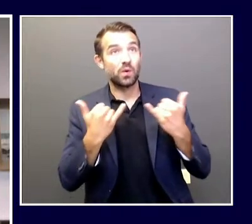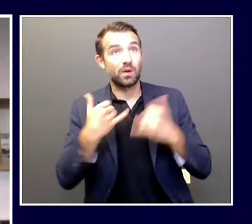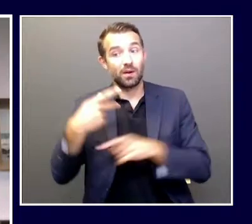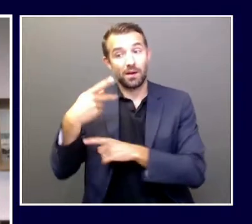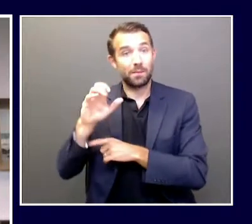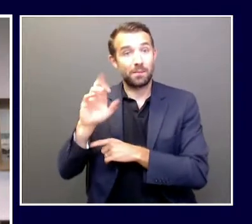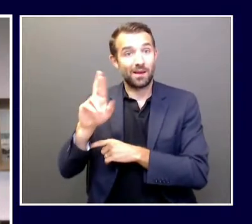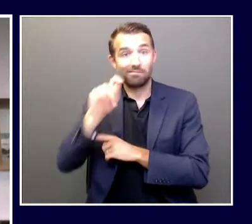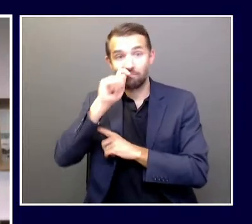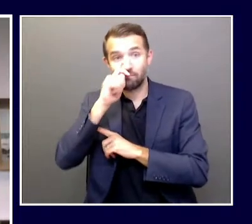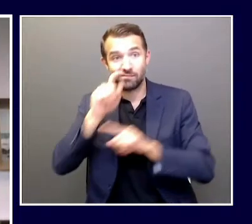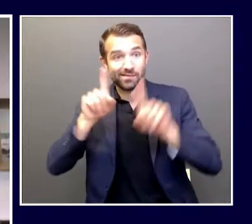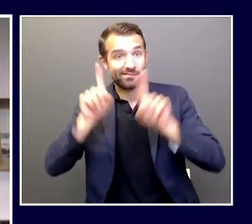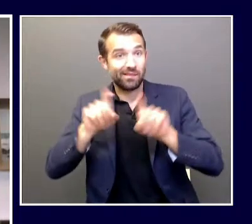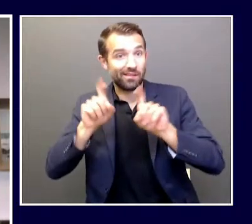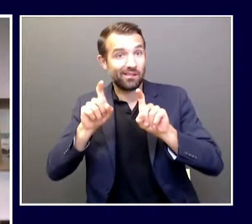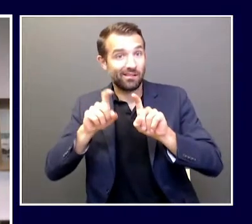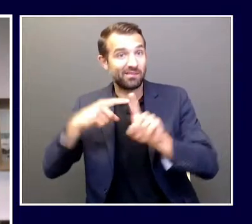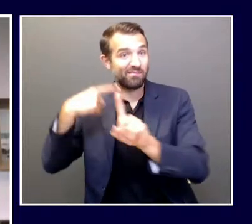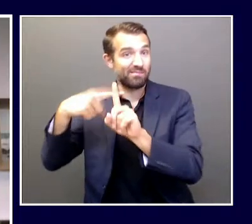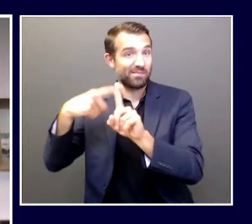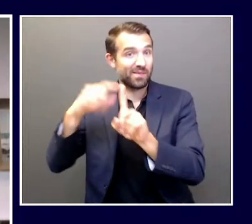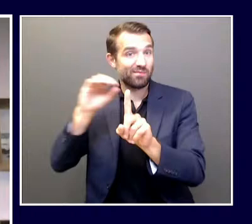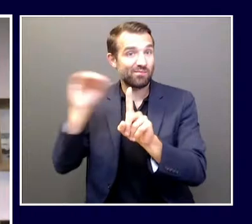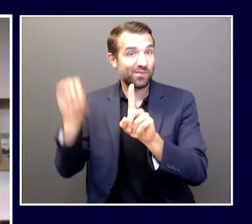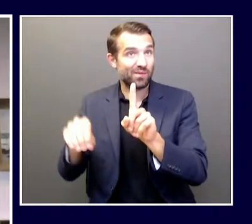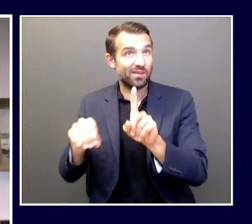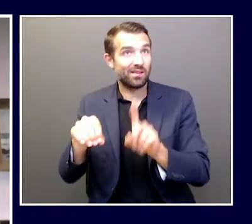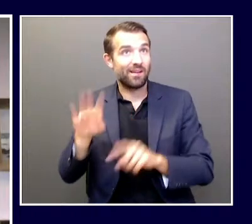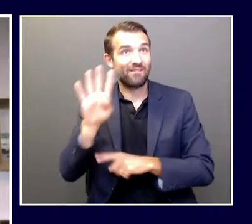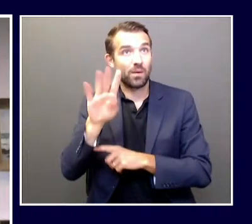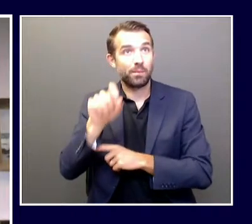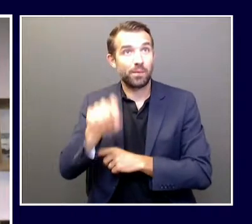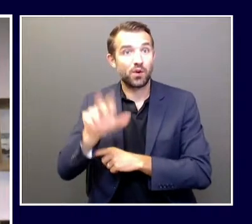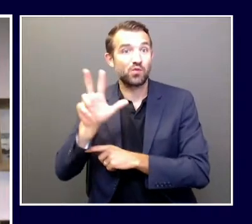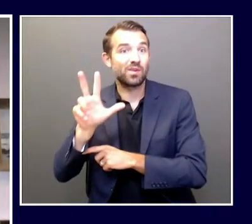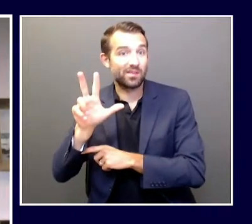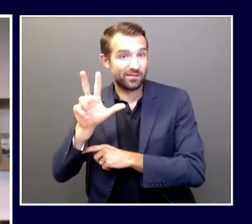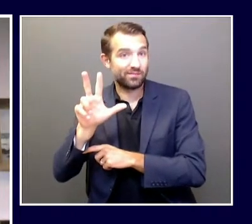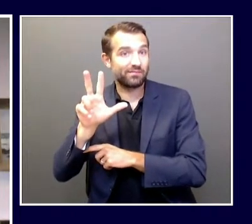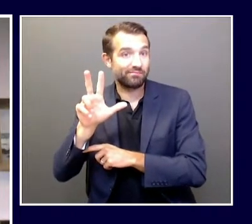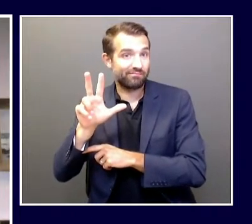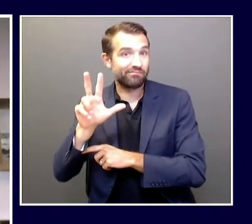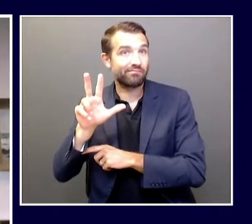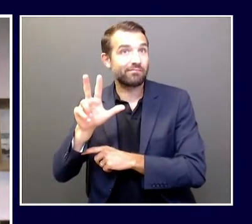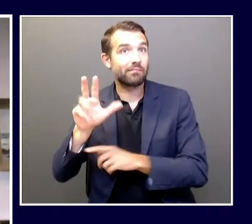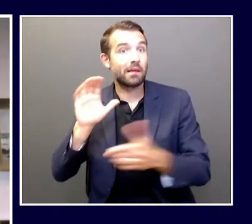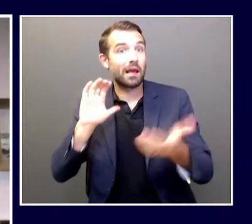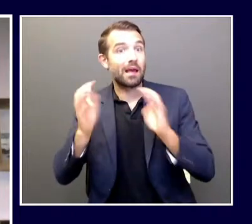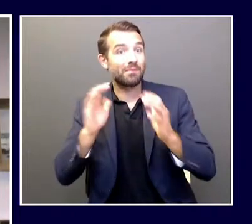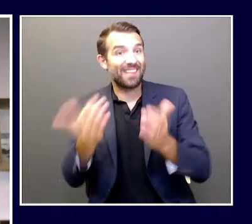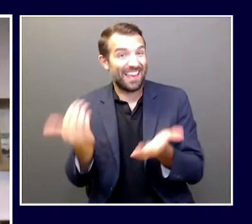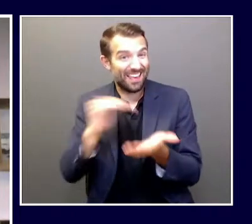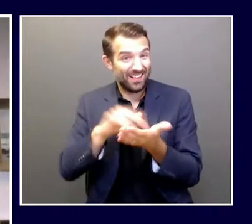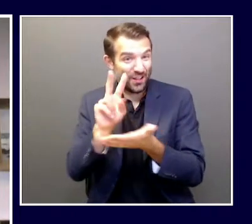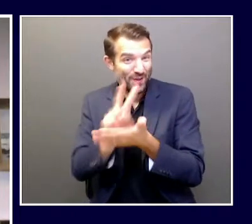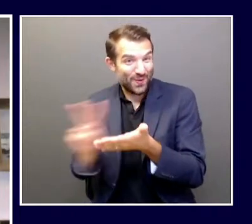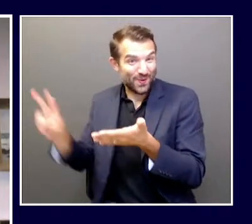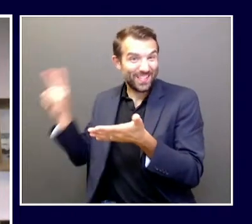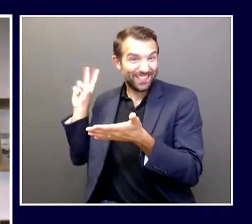4.3%. But again, 2 weeks ago, just one incubation period ago, it was 2.9%.